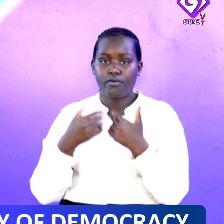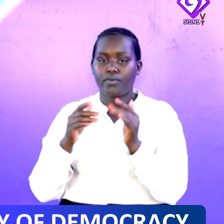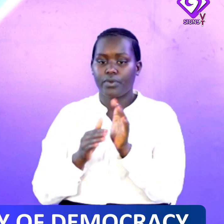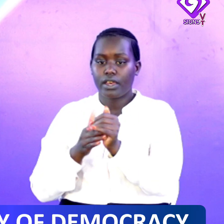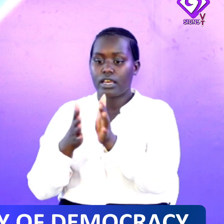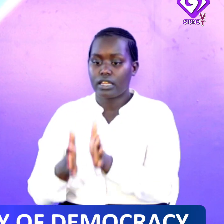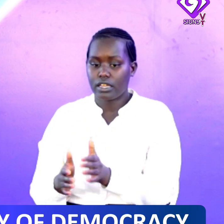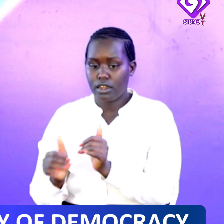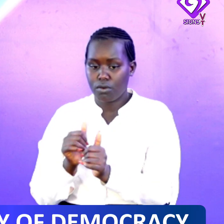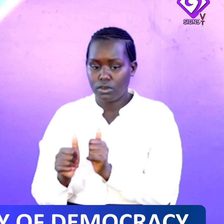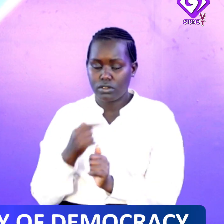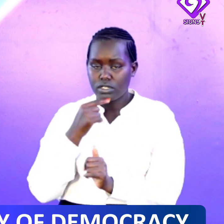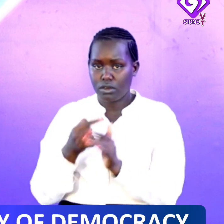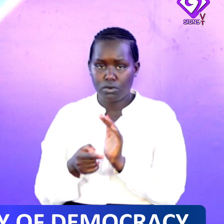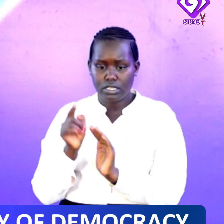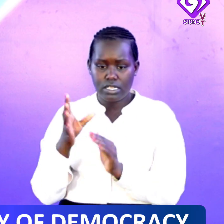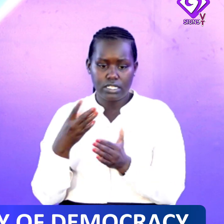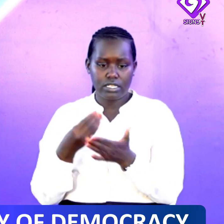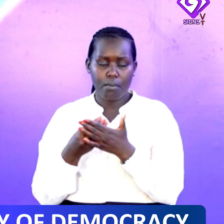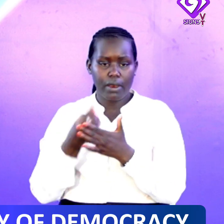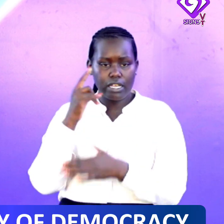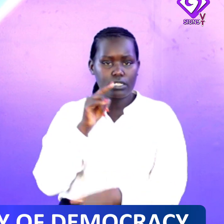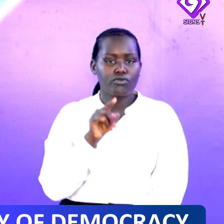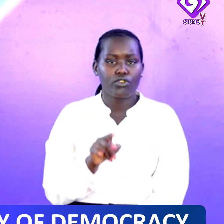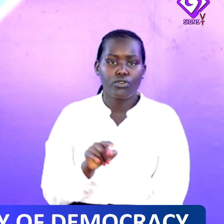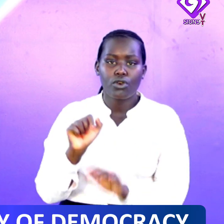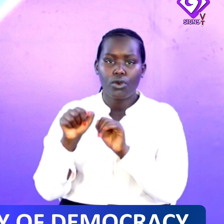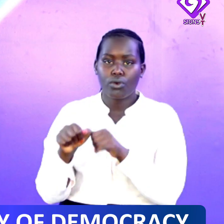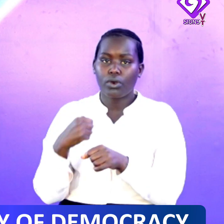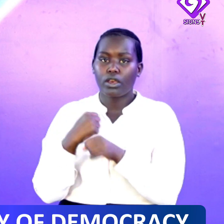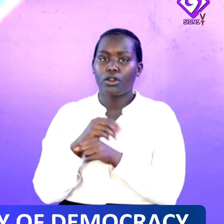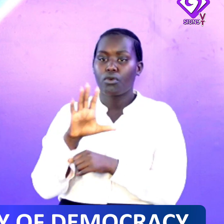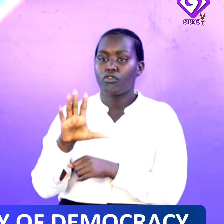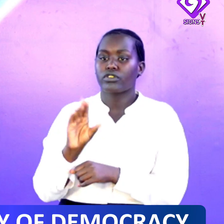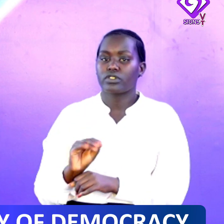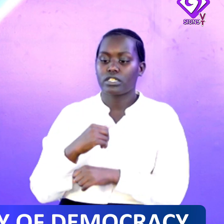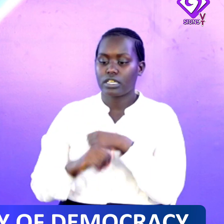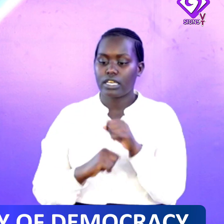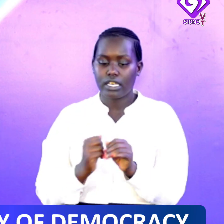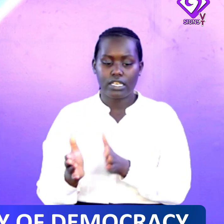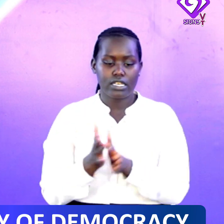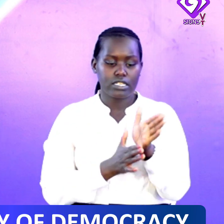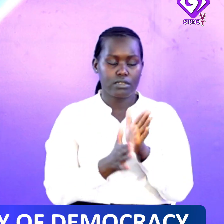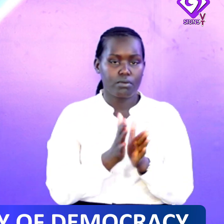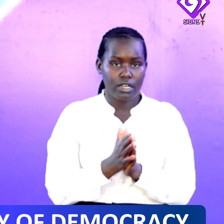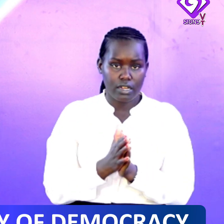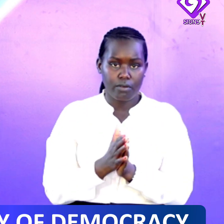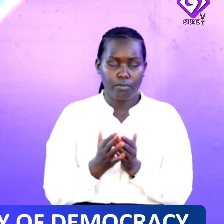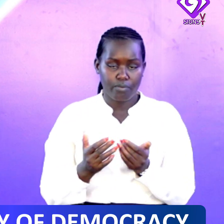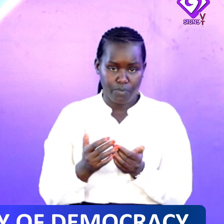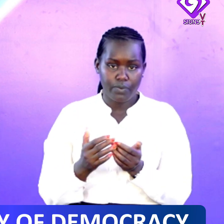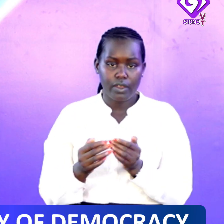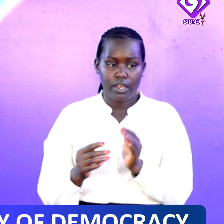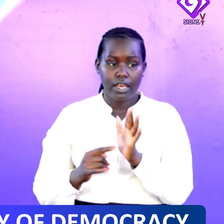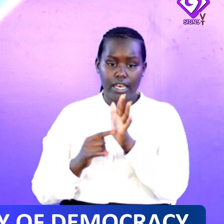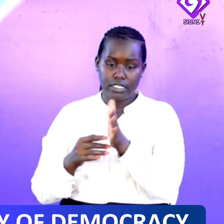Ward X, this money per year belongs to you. So you can even do 50 years plan. Alan, let's assume you have